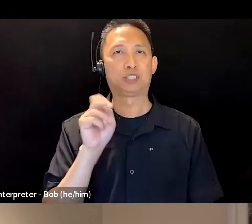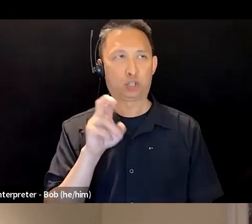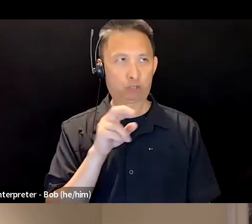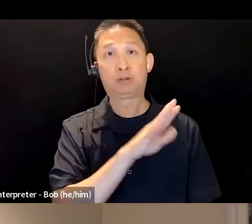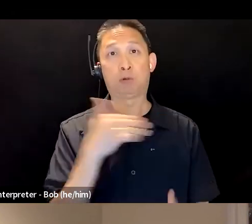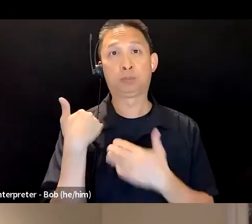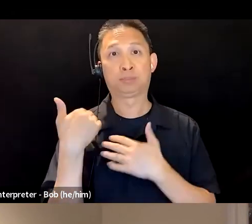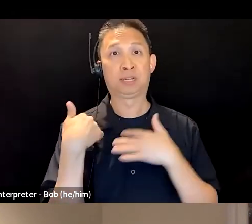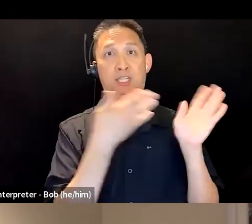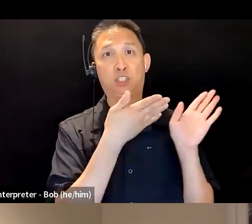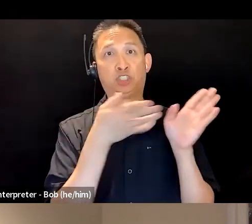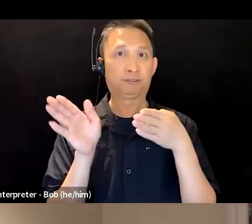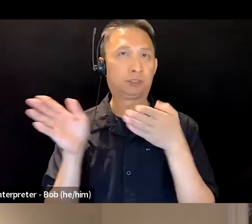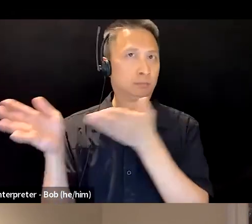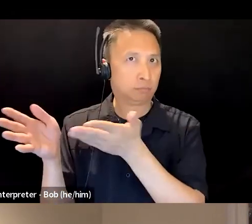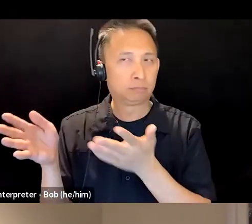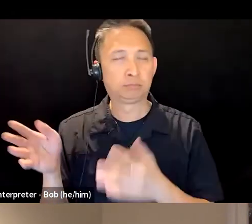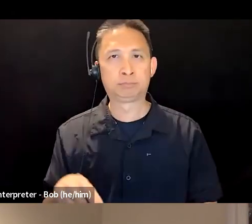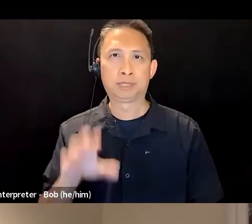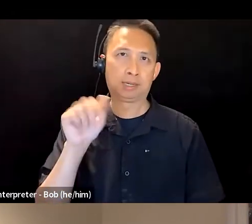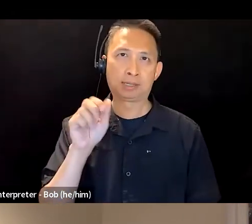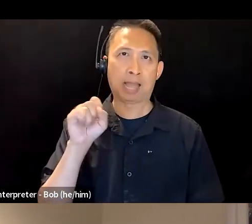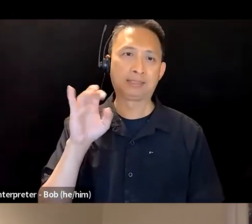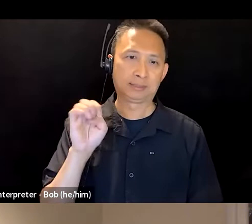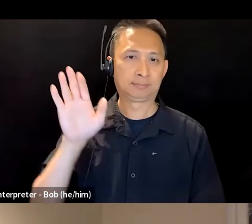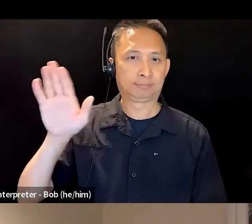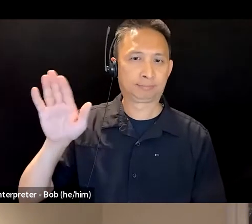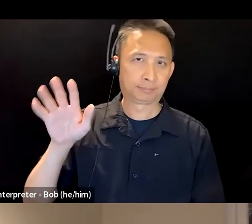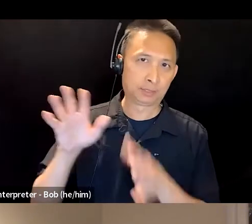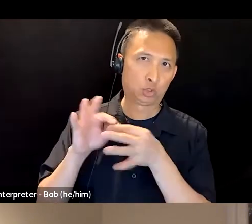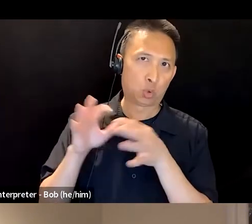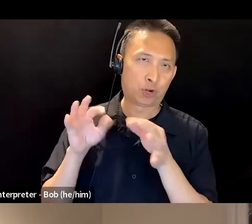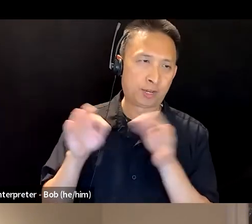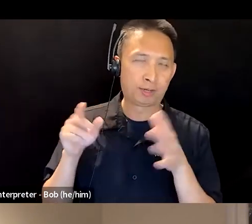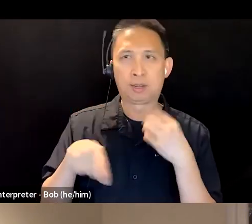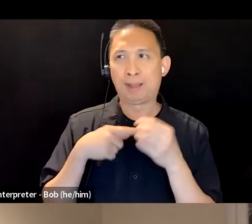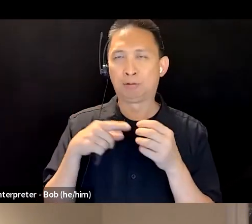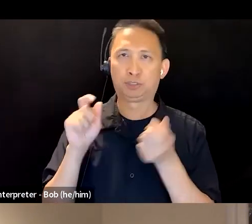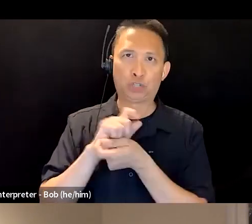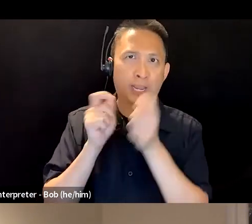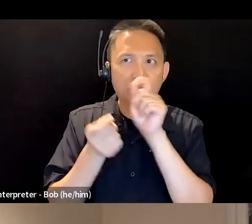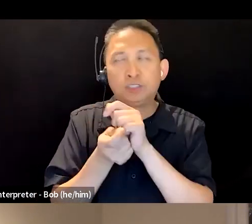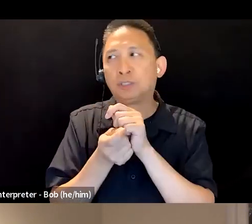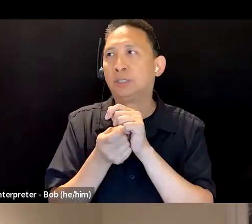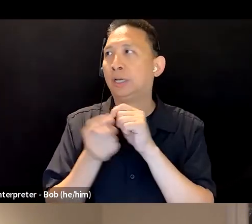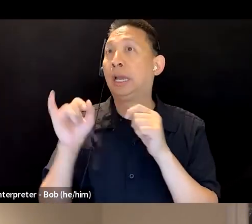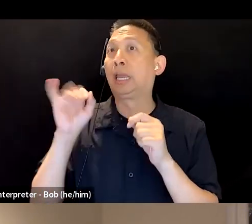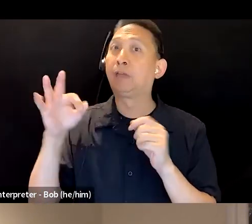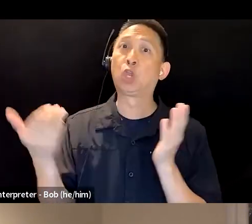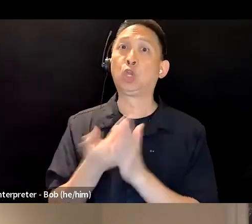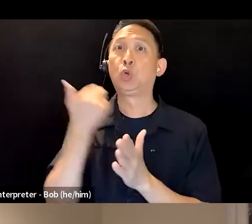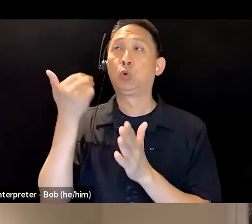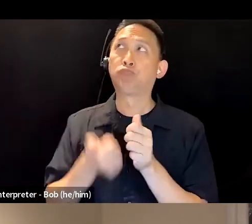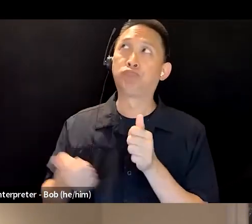case in Cassie's story, that, you know, in terms of things may shift with a new person coming there in terms